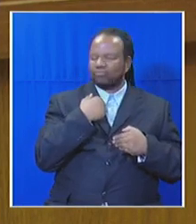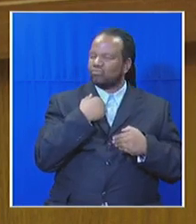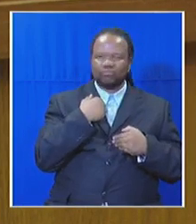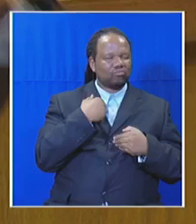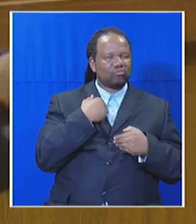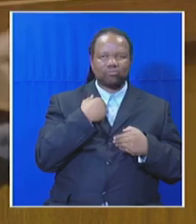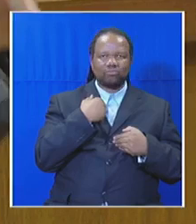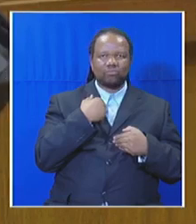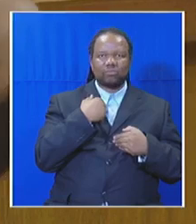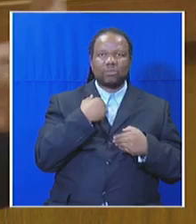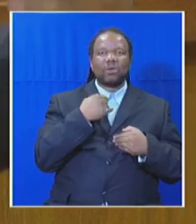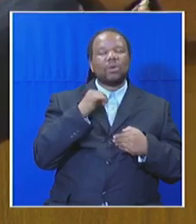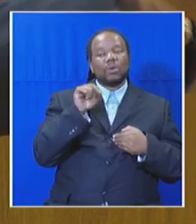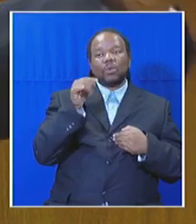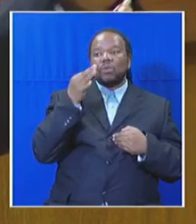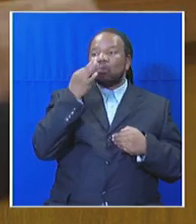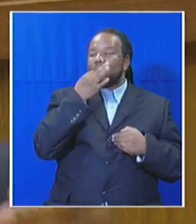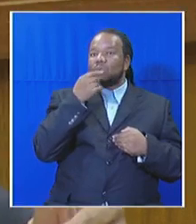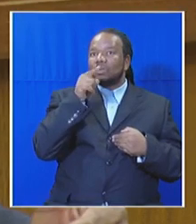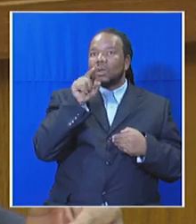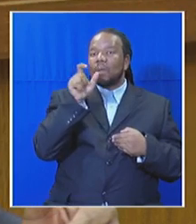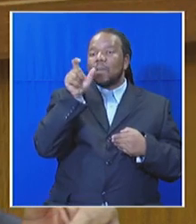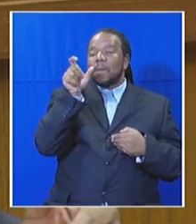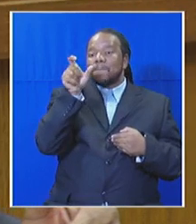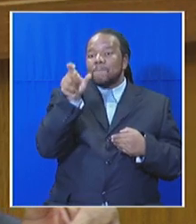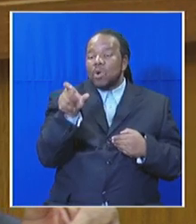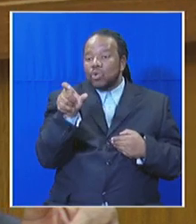was responding to a person who was heckling in a meeting.